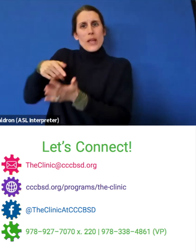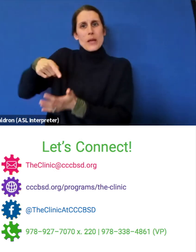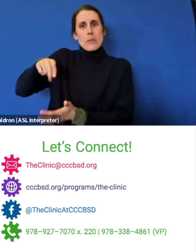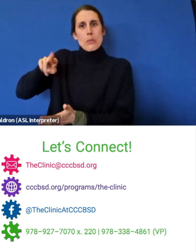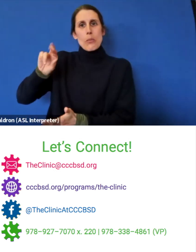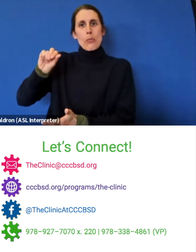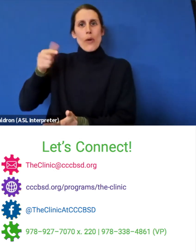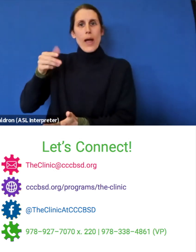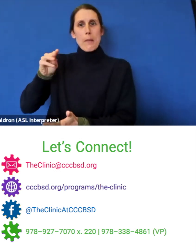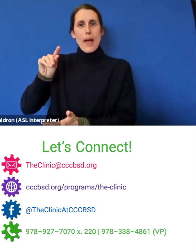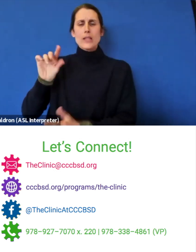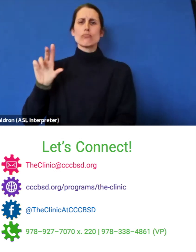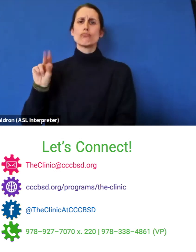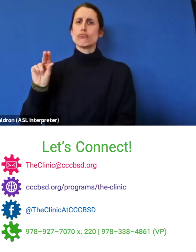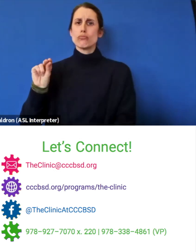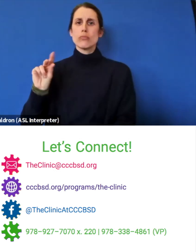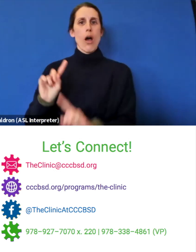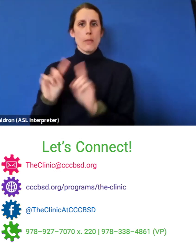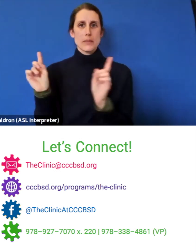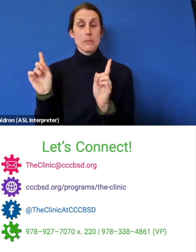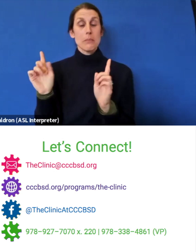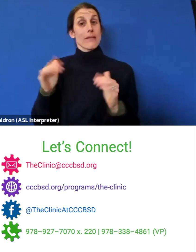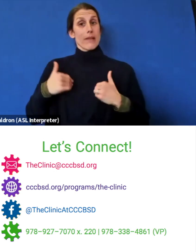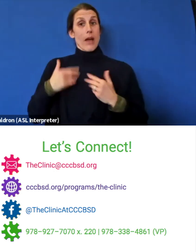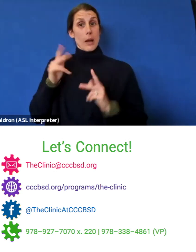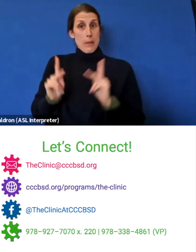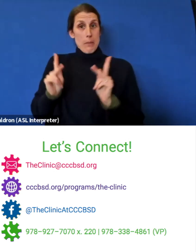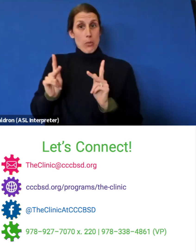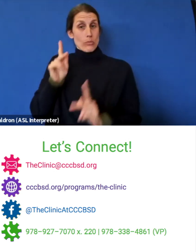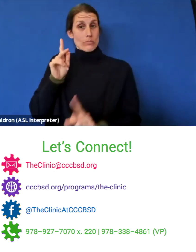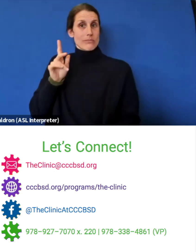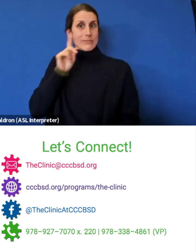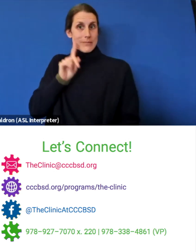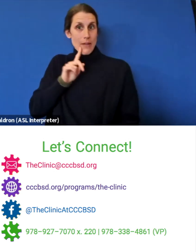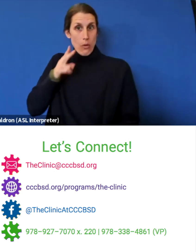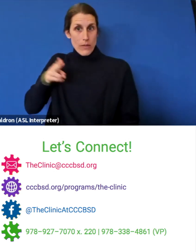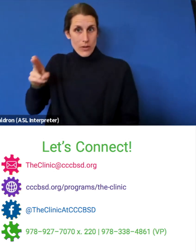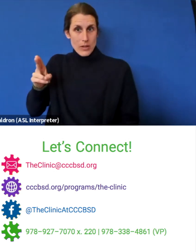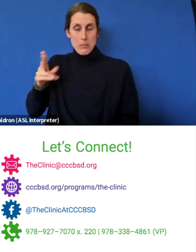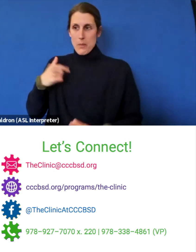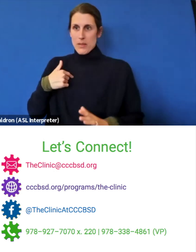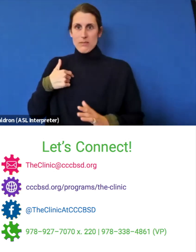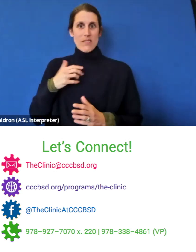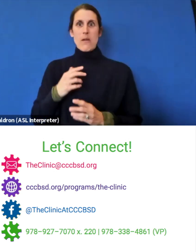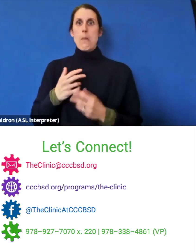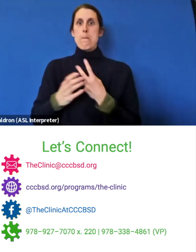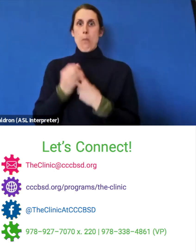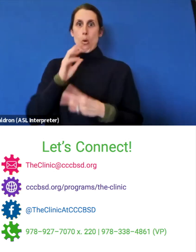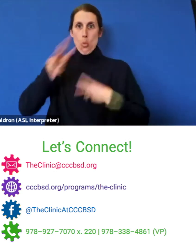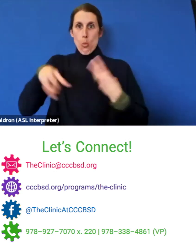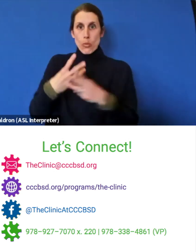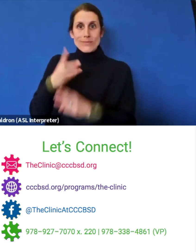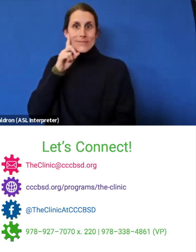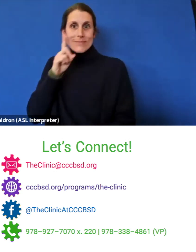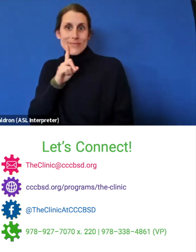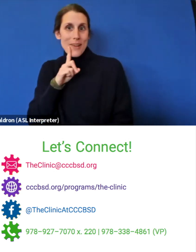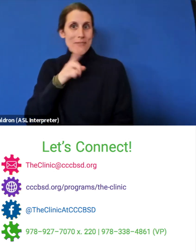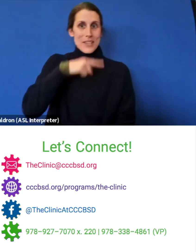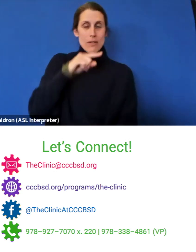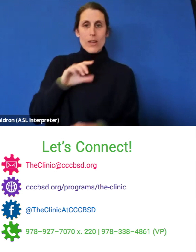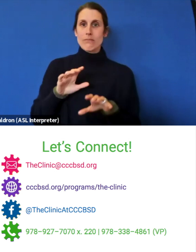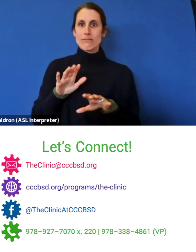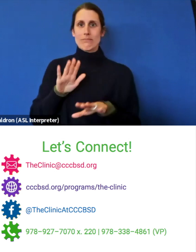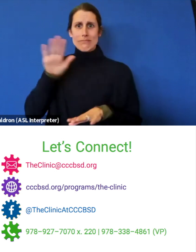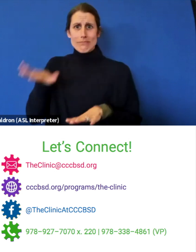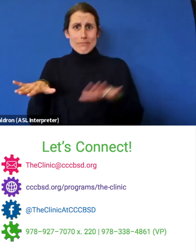who are deaf or hard of hearing and navigating both of those worlds, maybe they go to a school where pupils are signing and it's sort